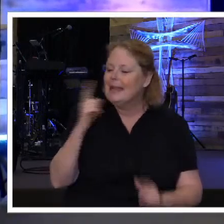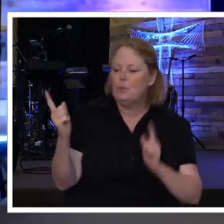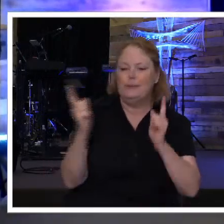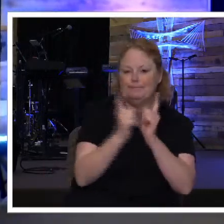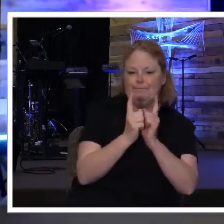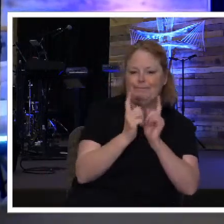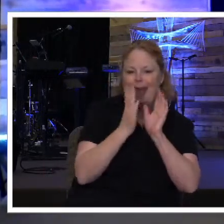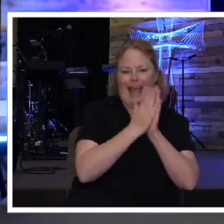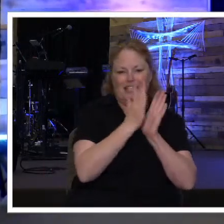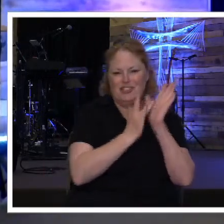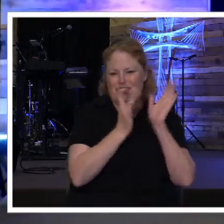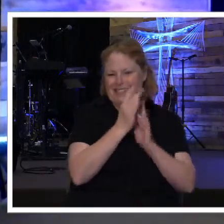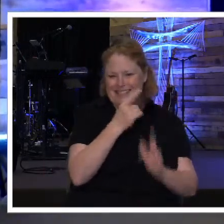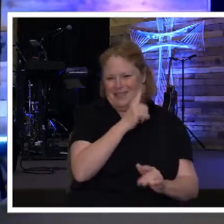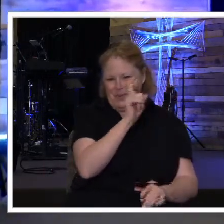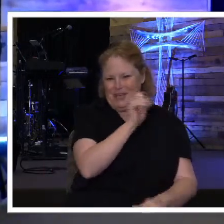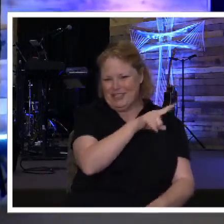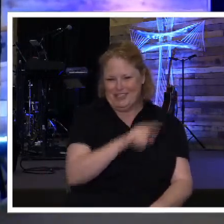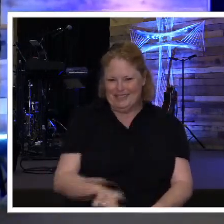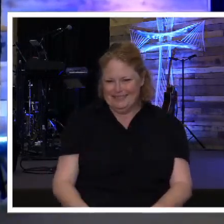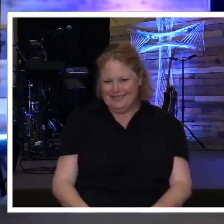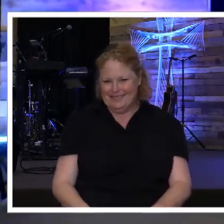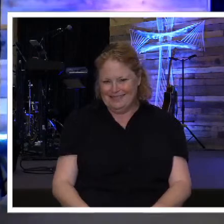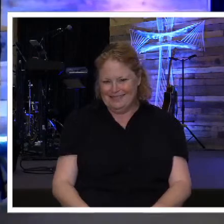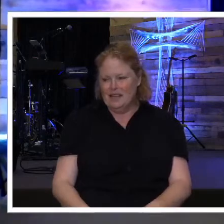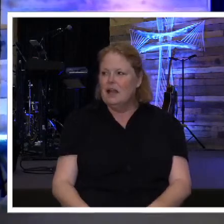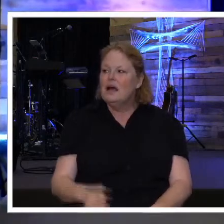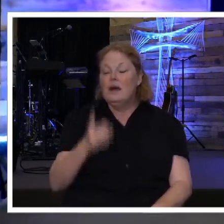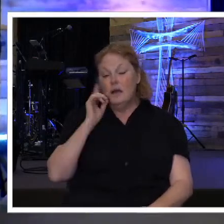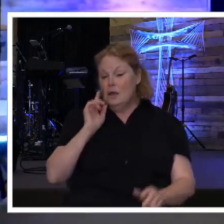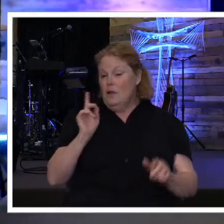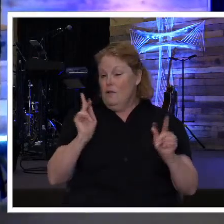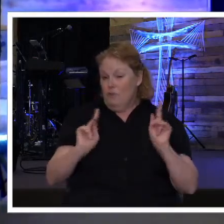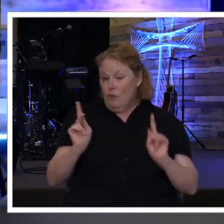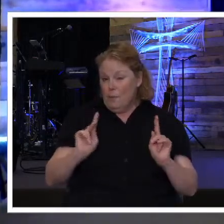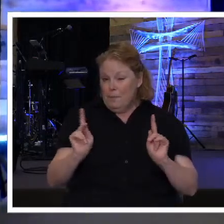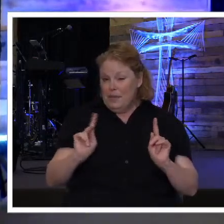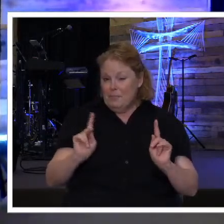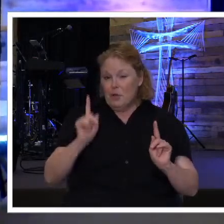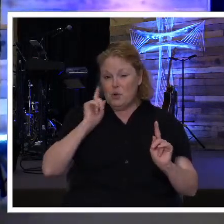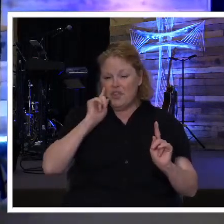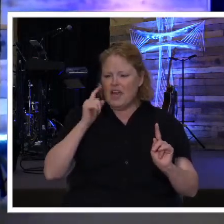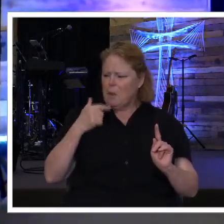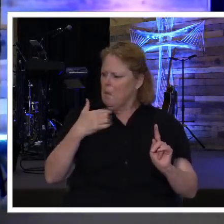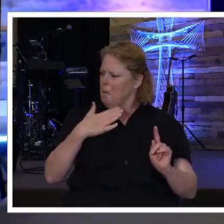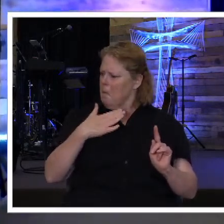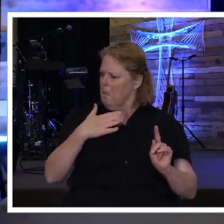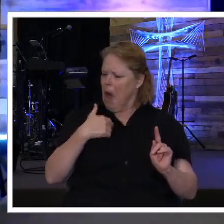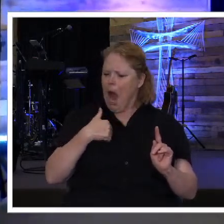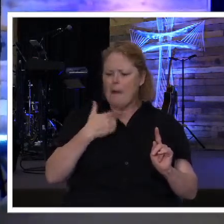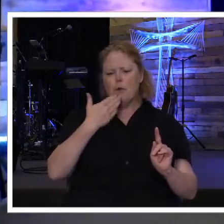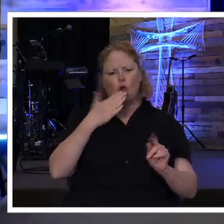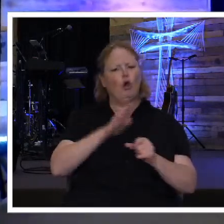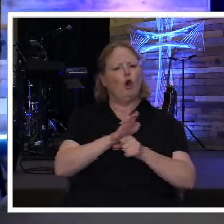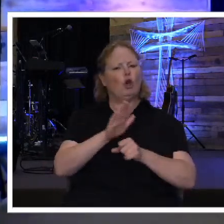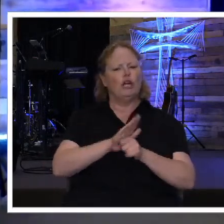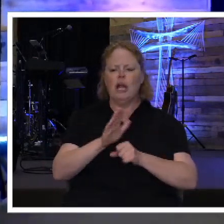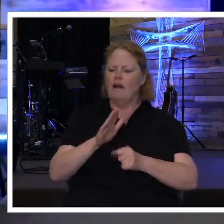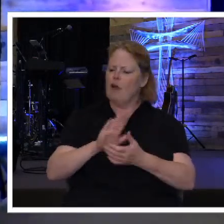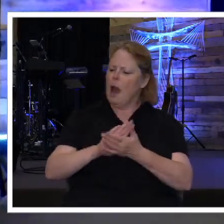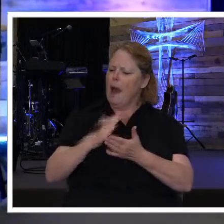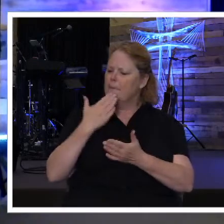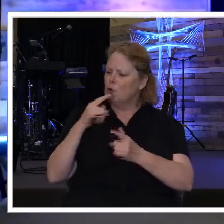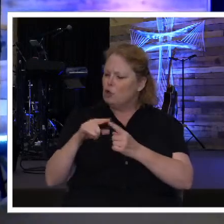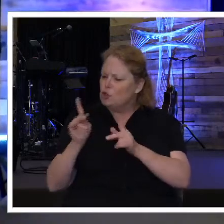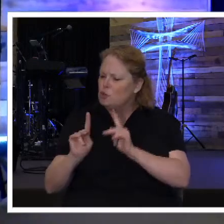the first place. Here's the issue for people that believe that their goodness and the good way that I treat people, the good things that